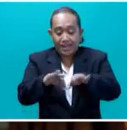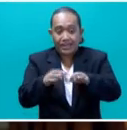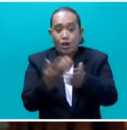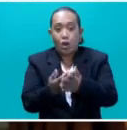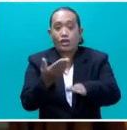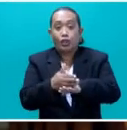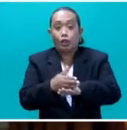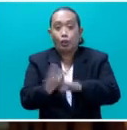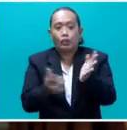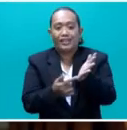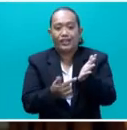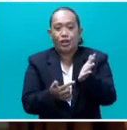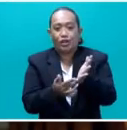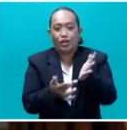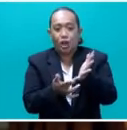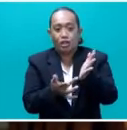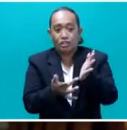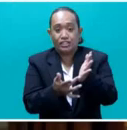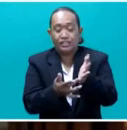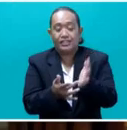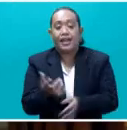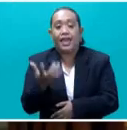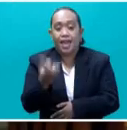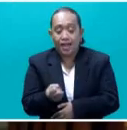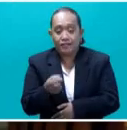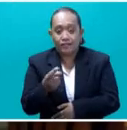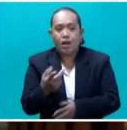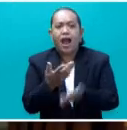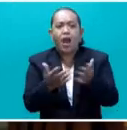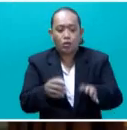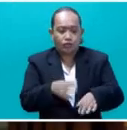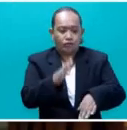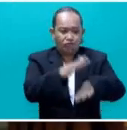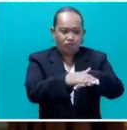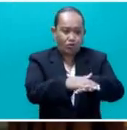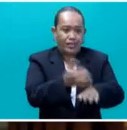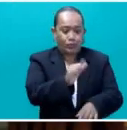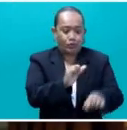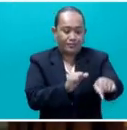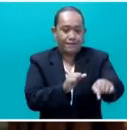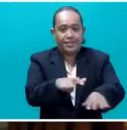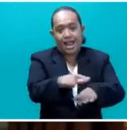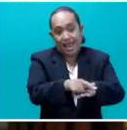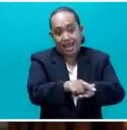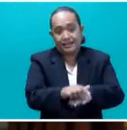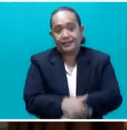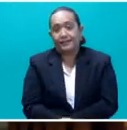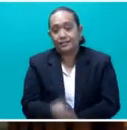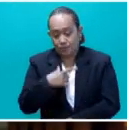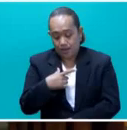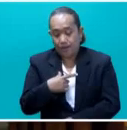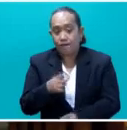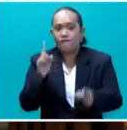technologies for maximum return by using the land optimally, provisions to improve and fast-track the planning process